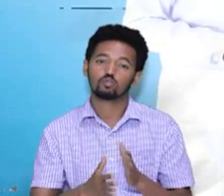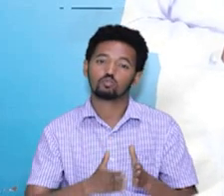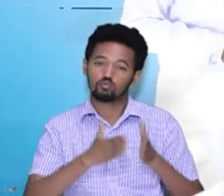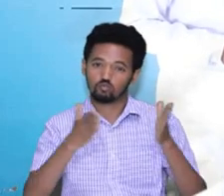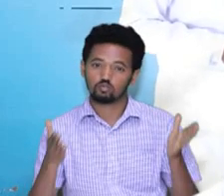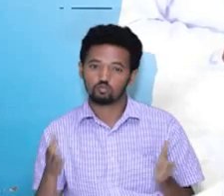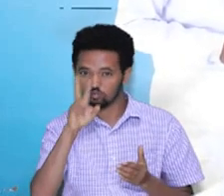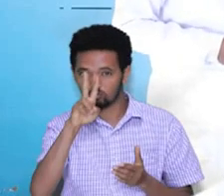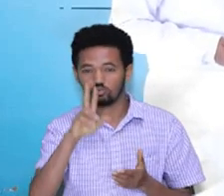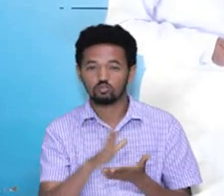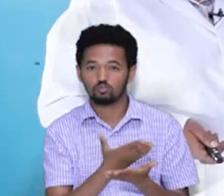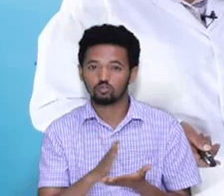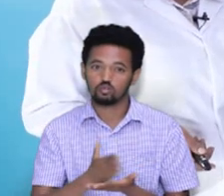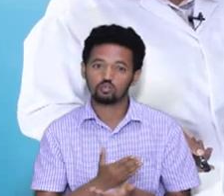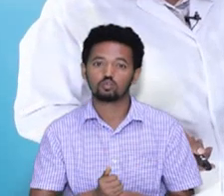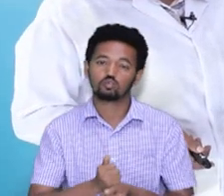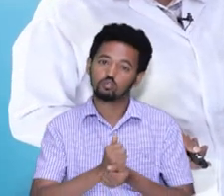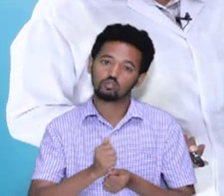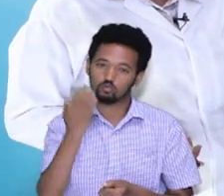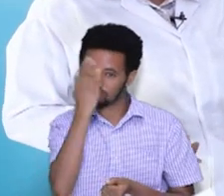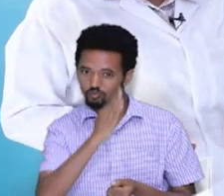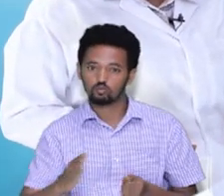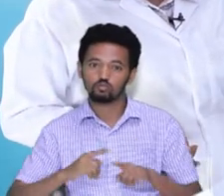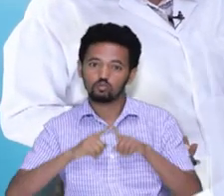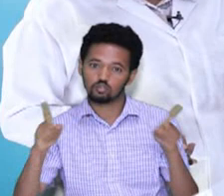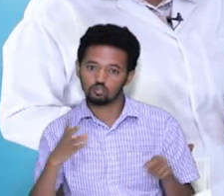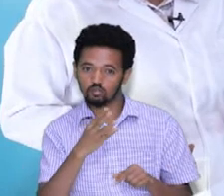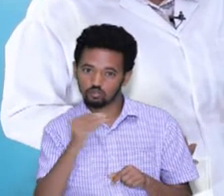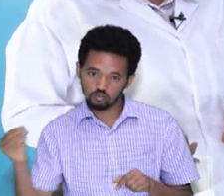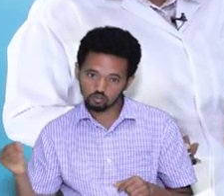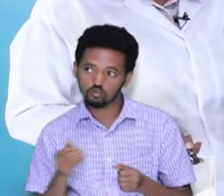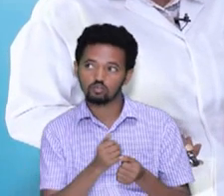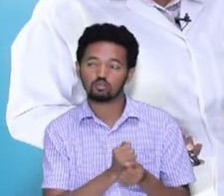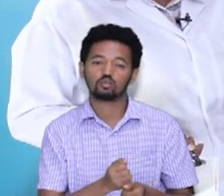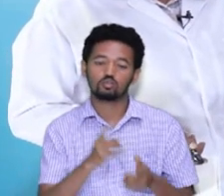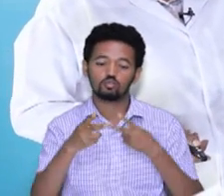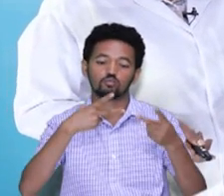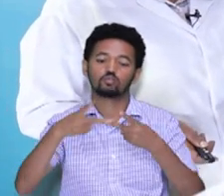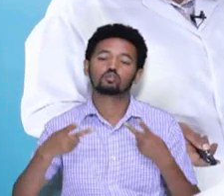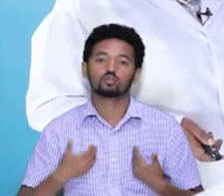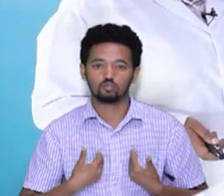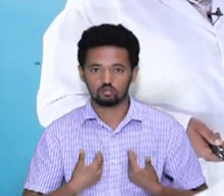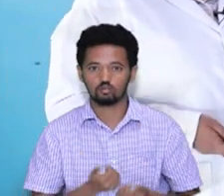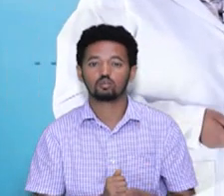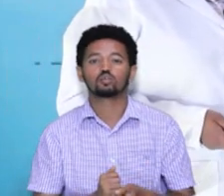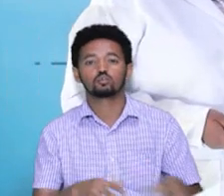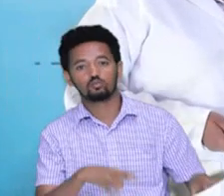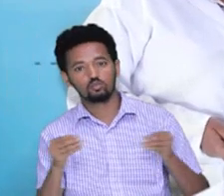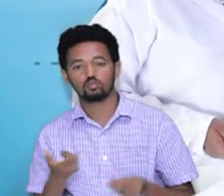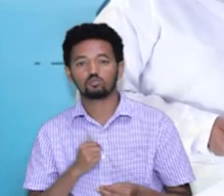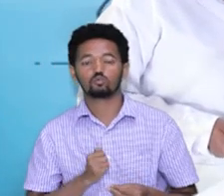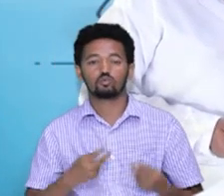ways. These are absolute location and relative location. Students, we